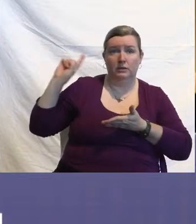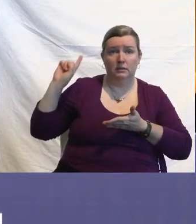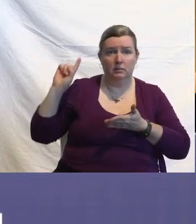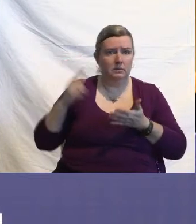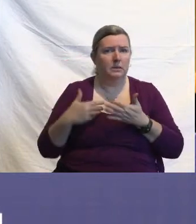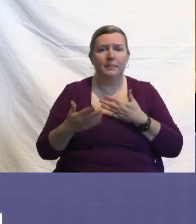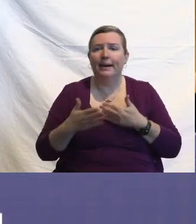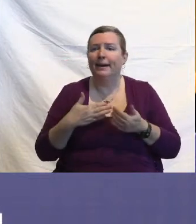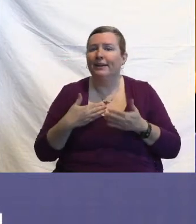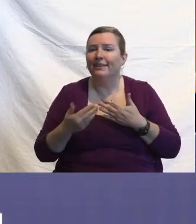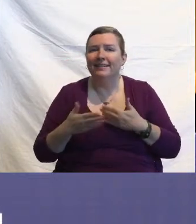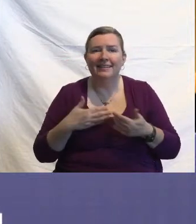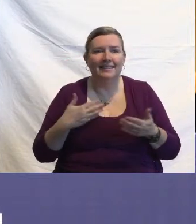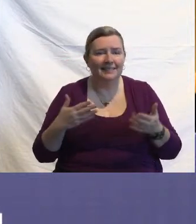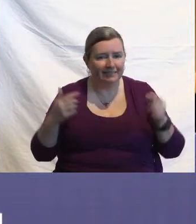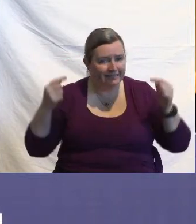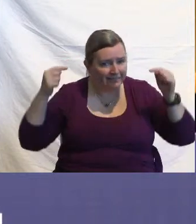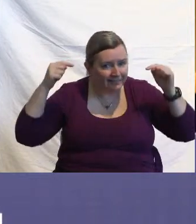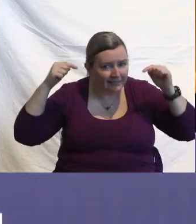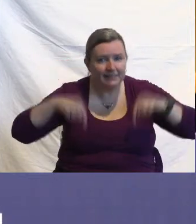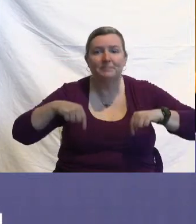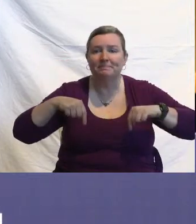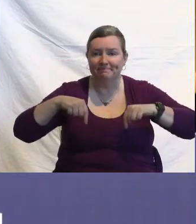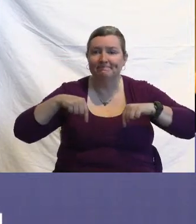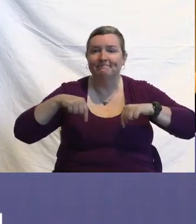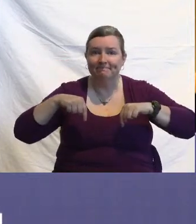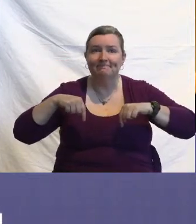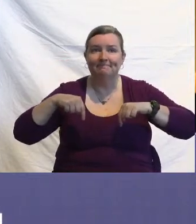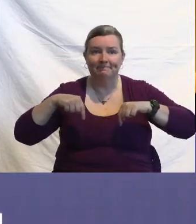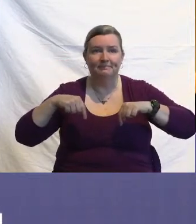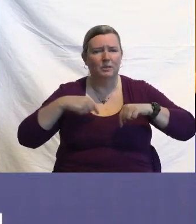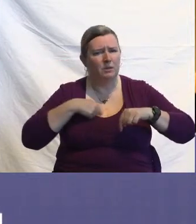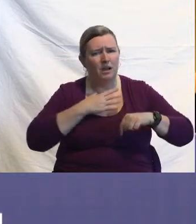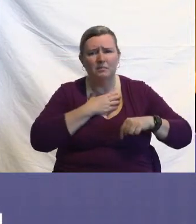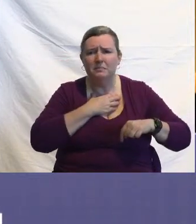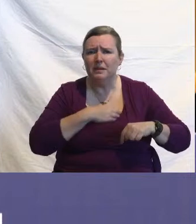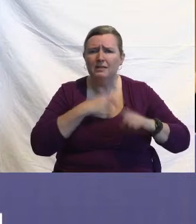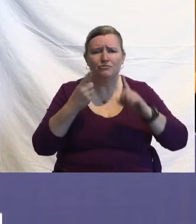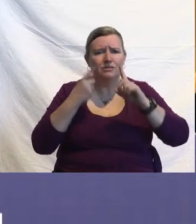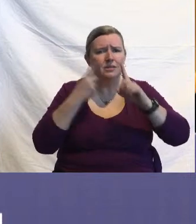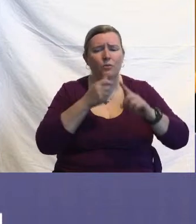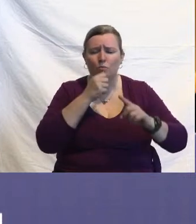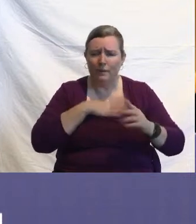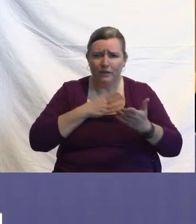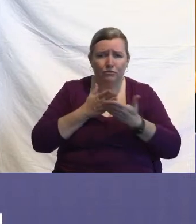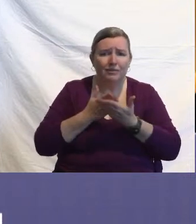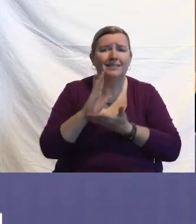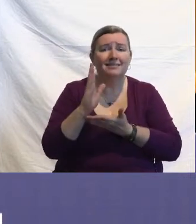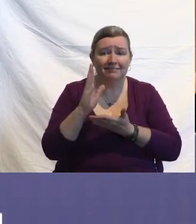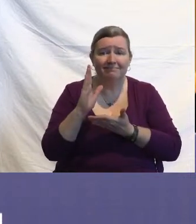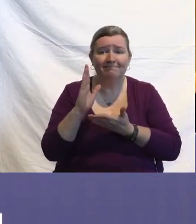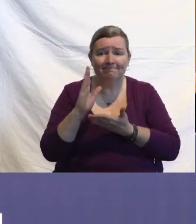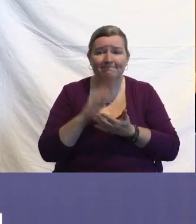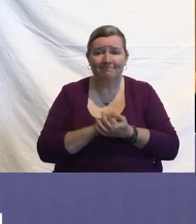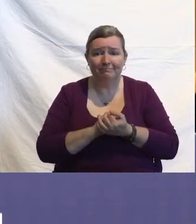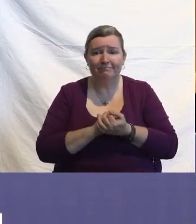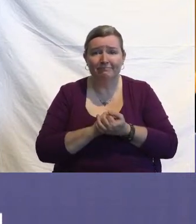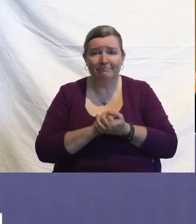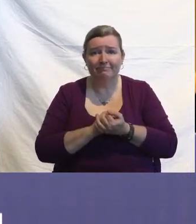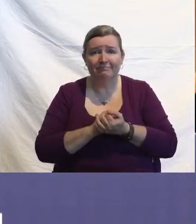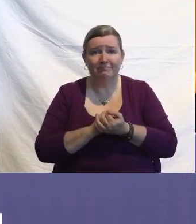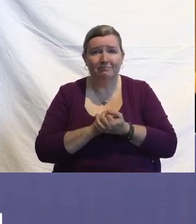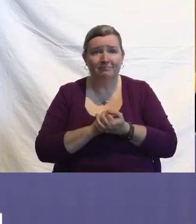impact in any respect my passion for that. Joey, is that you? Good afternoon. Good